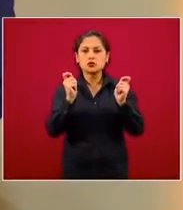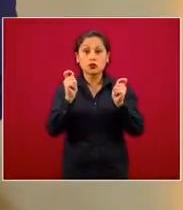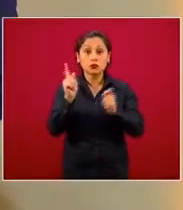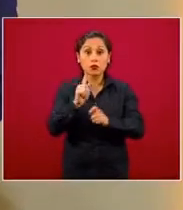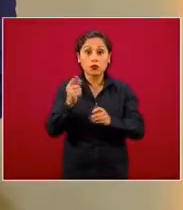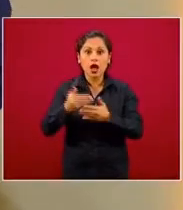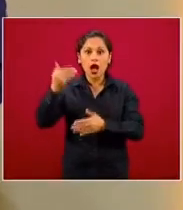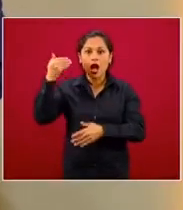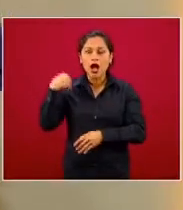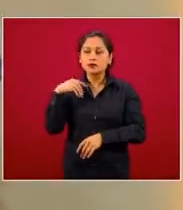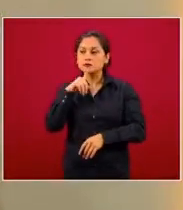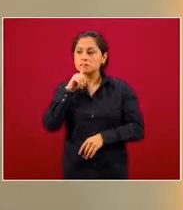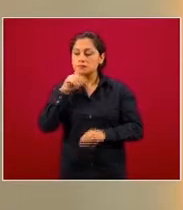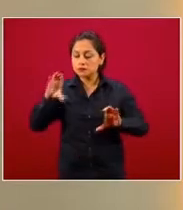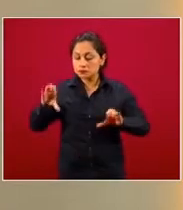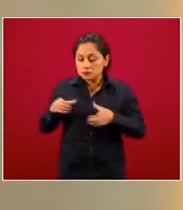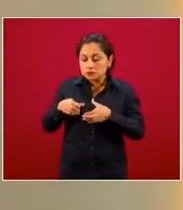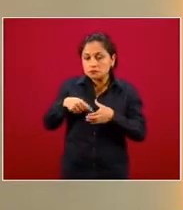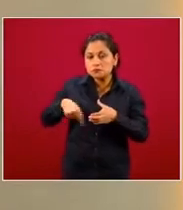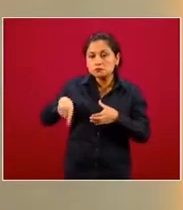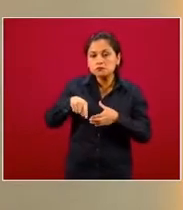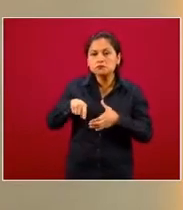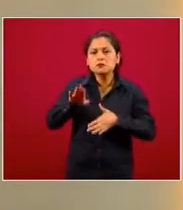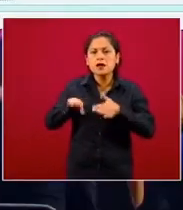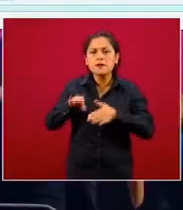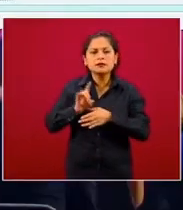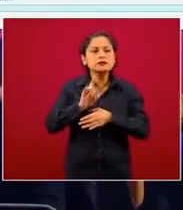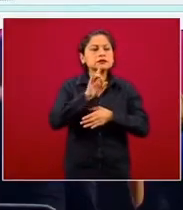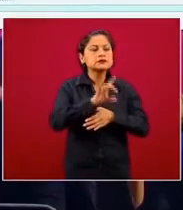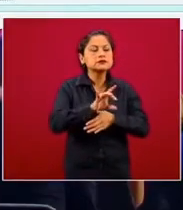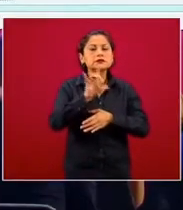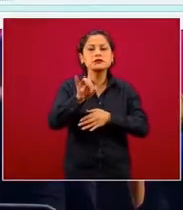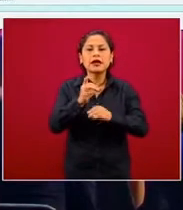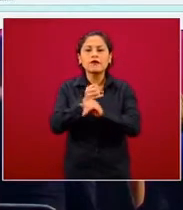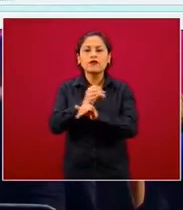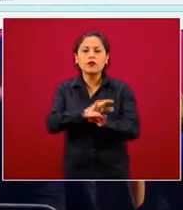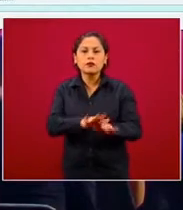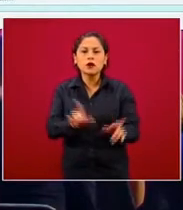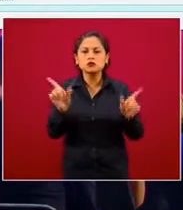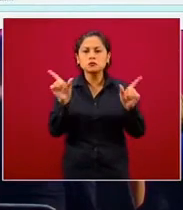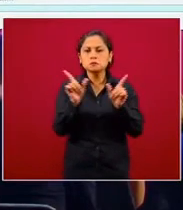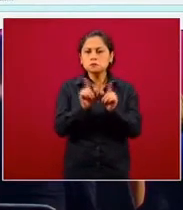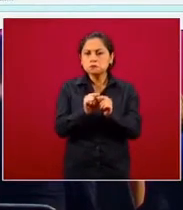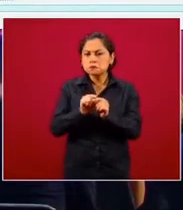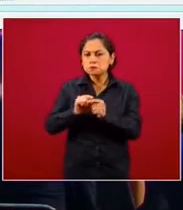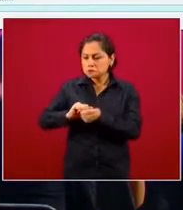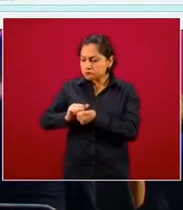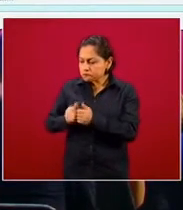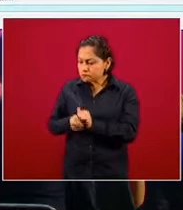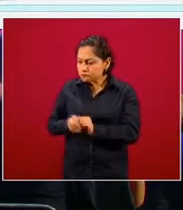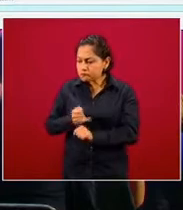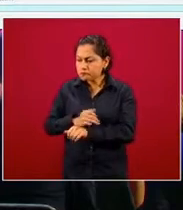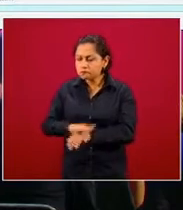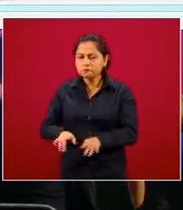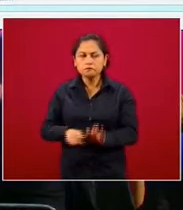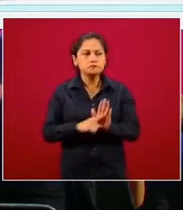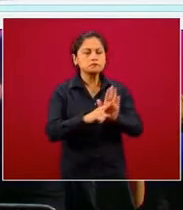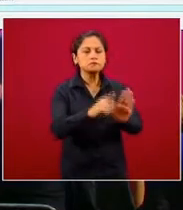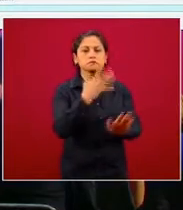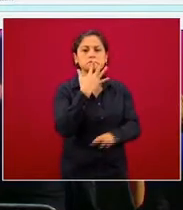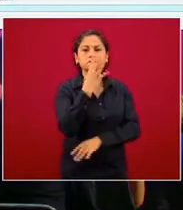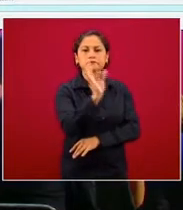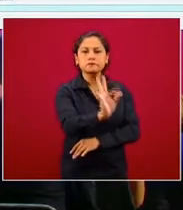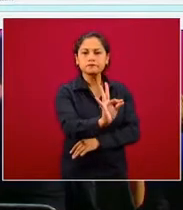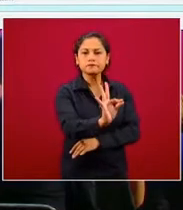little capsules of digestible information. But it's great that people are opining and having